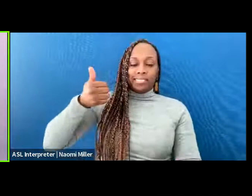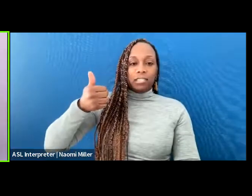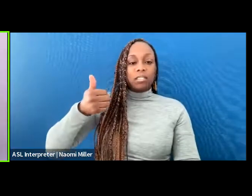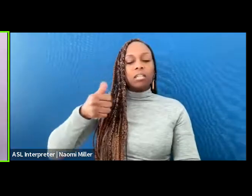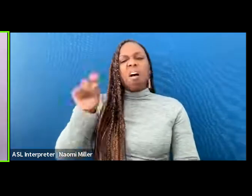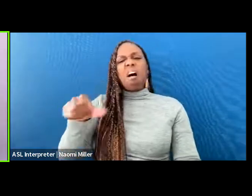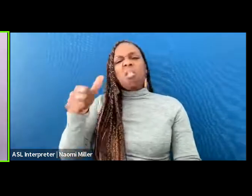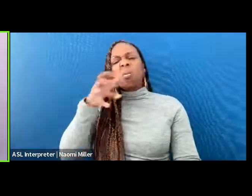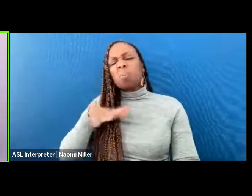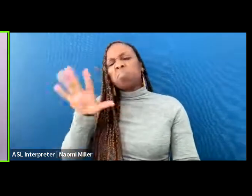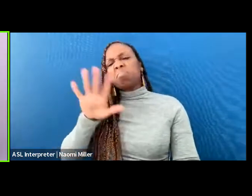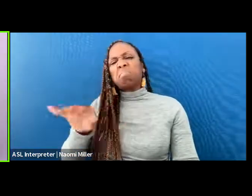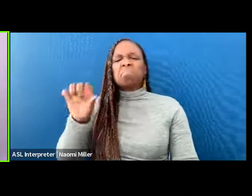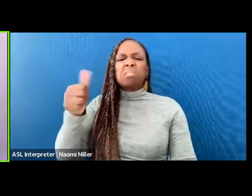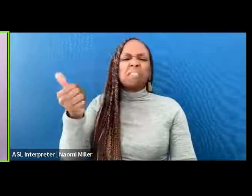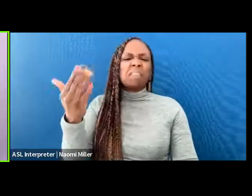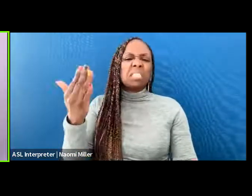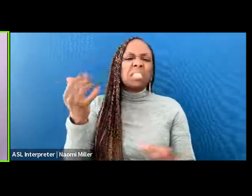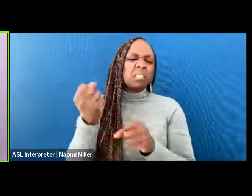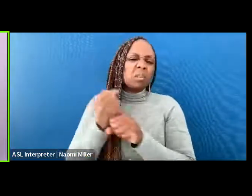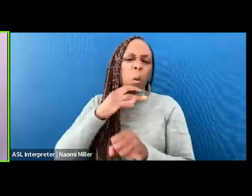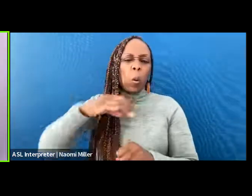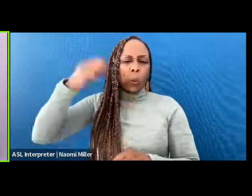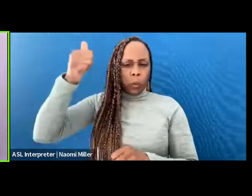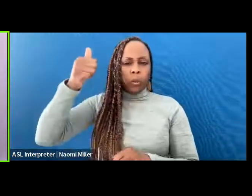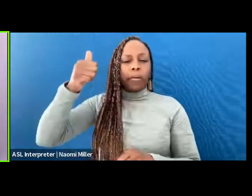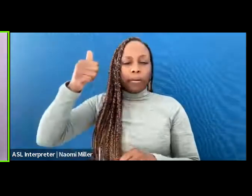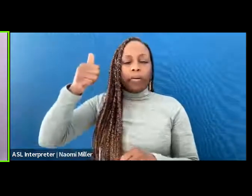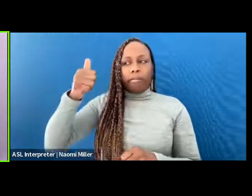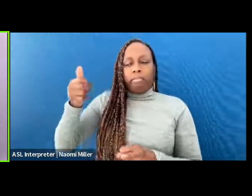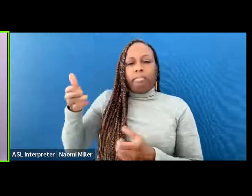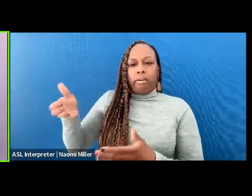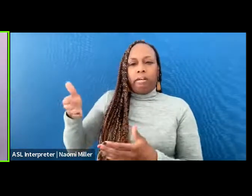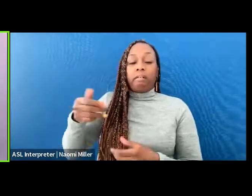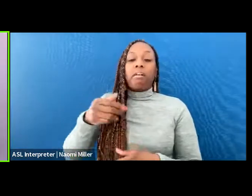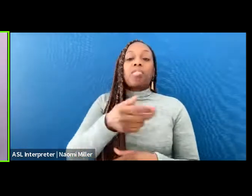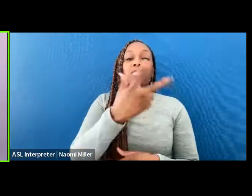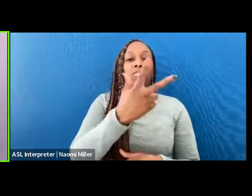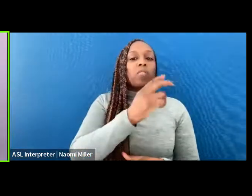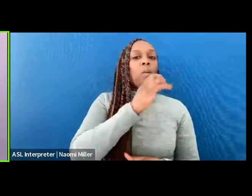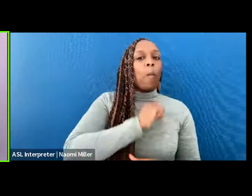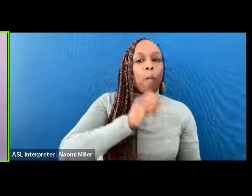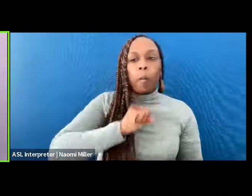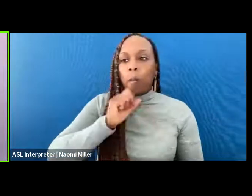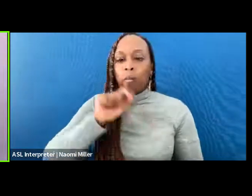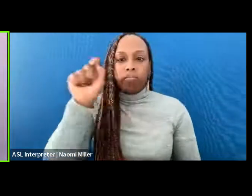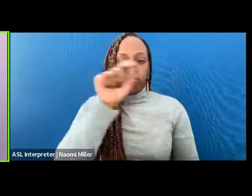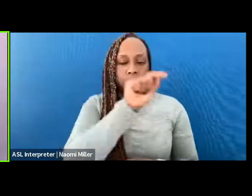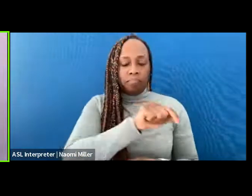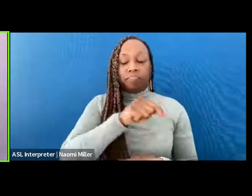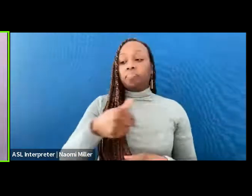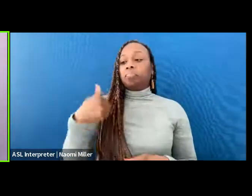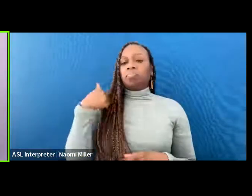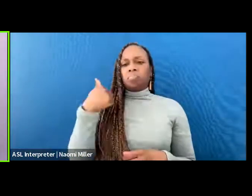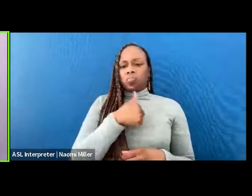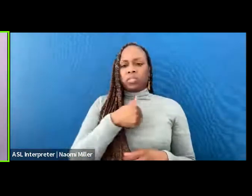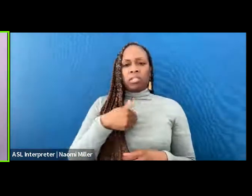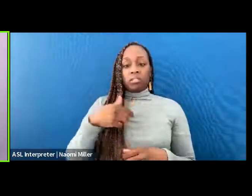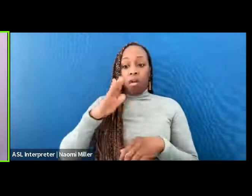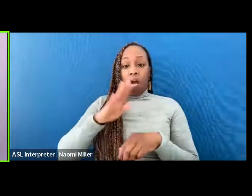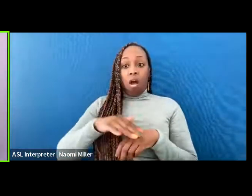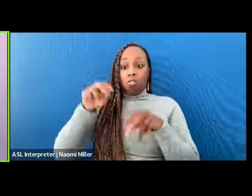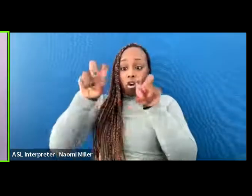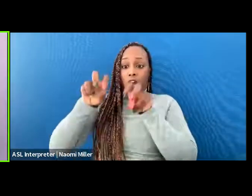another woman about 10 or 15 years older than I was, and 3 elders. We had been put directly onto the cart